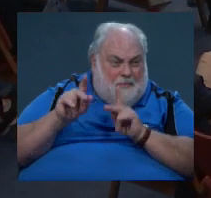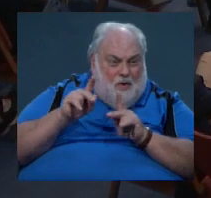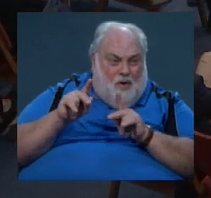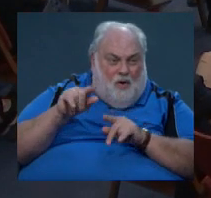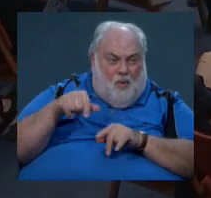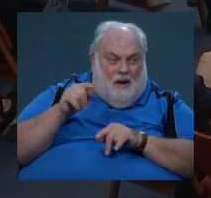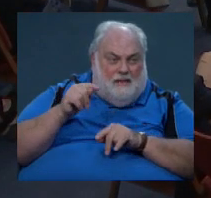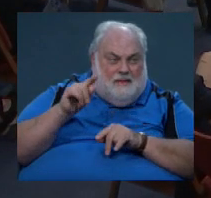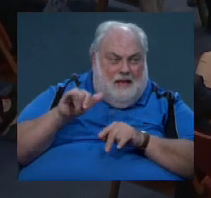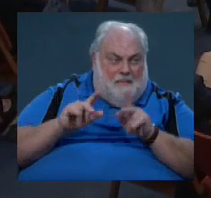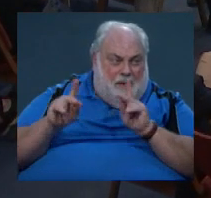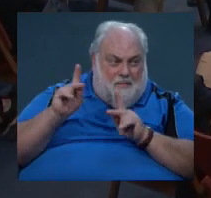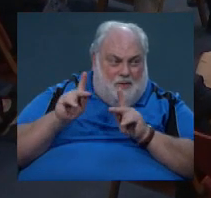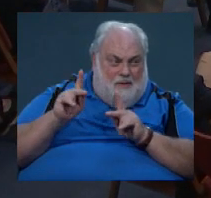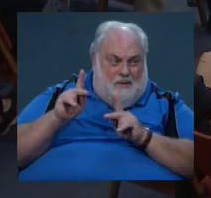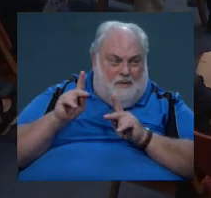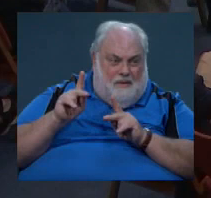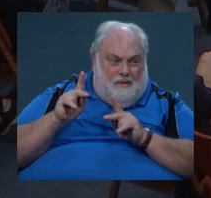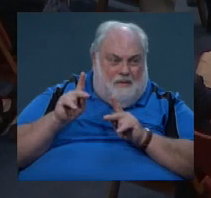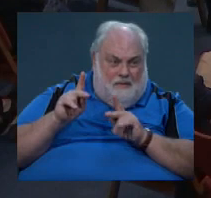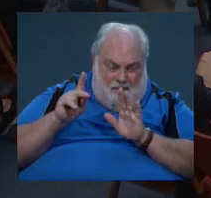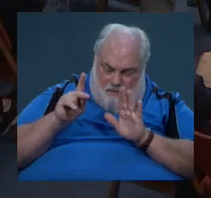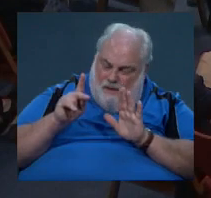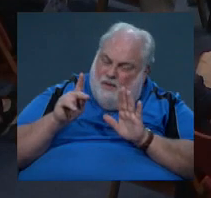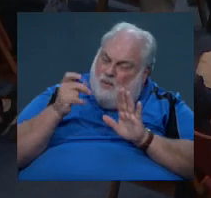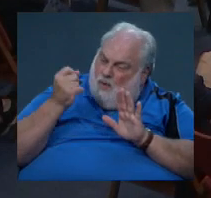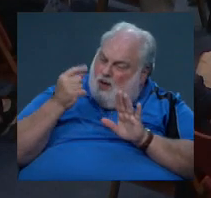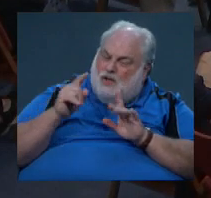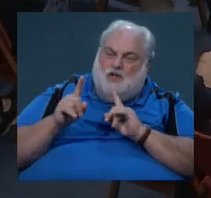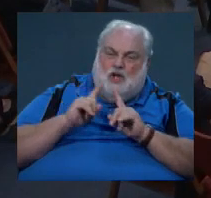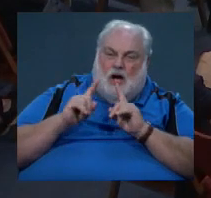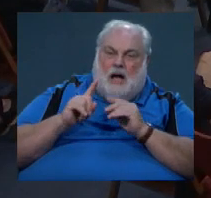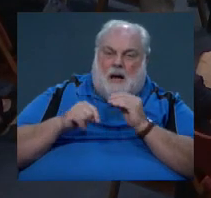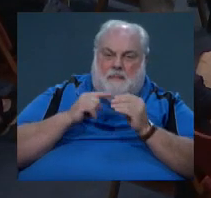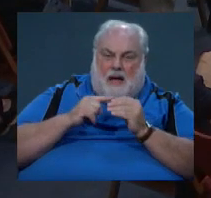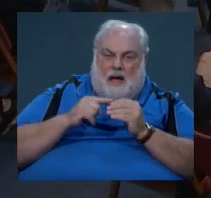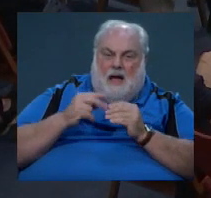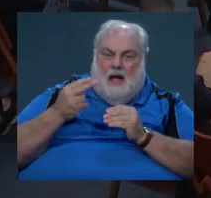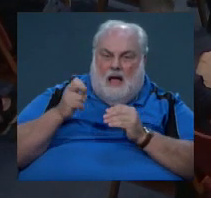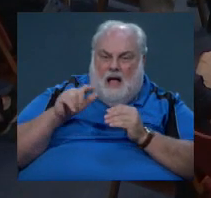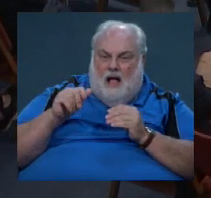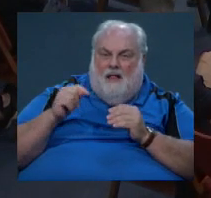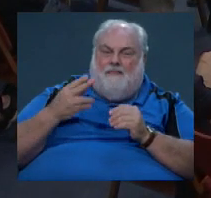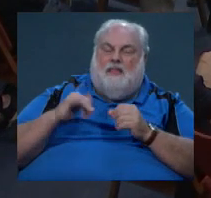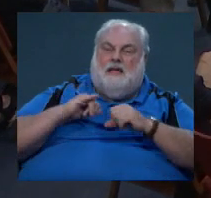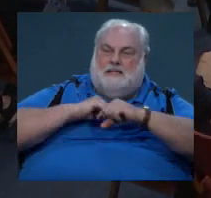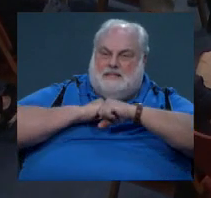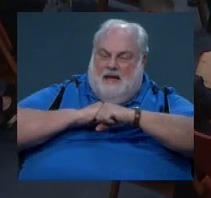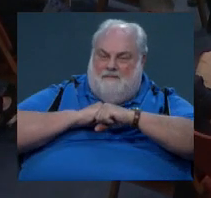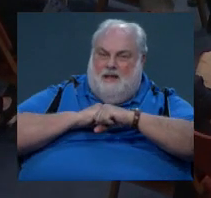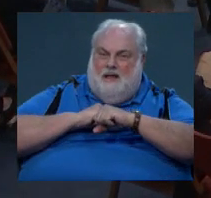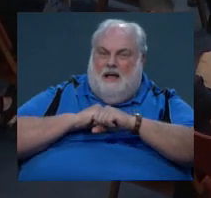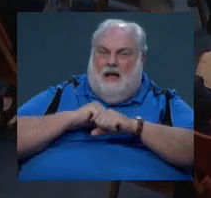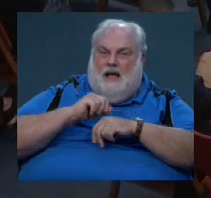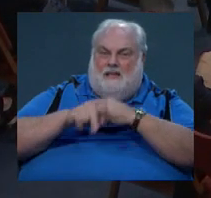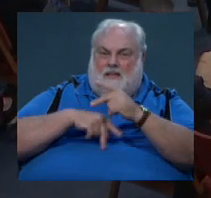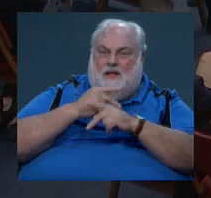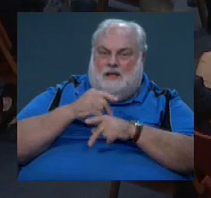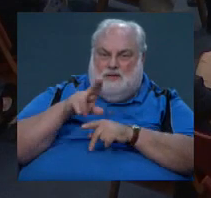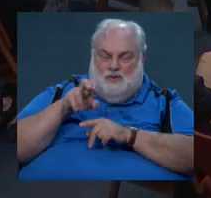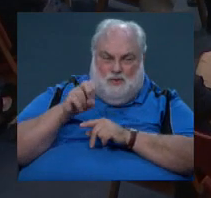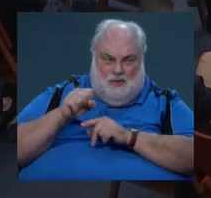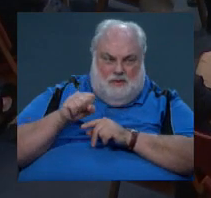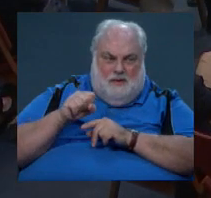of people on there. I don't know who they are. We can talk about health, safety, those types of